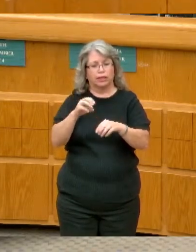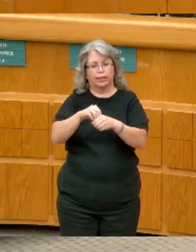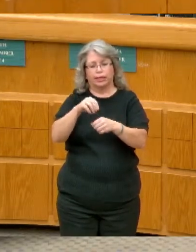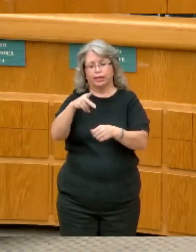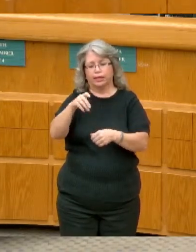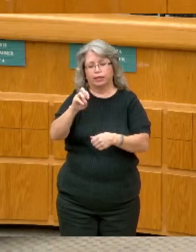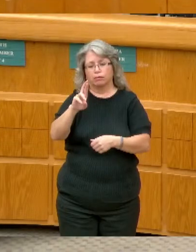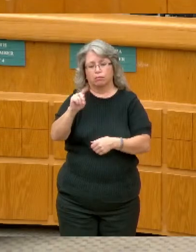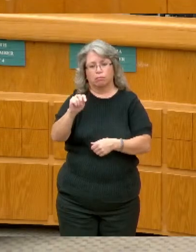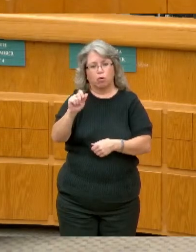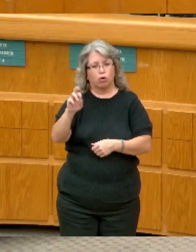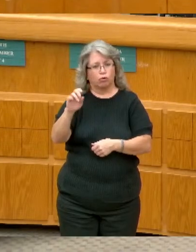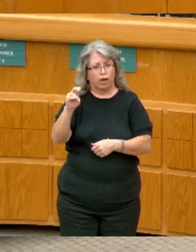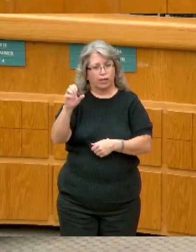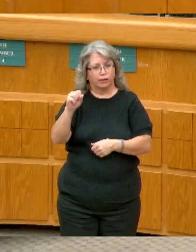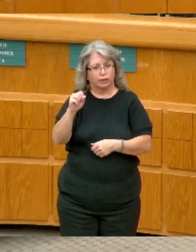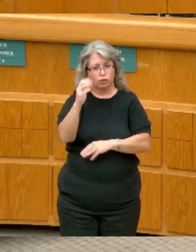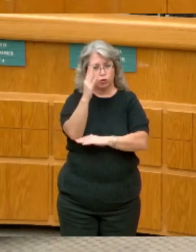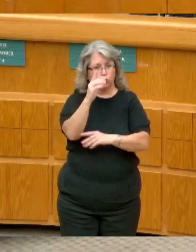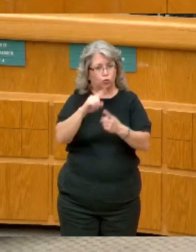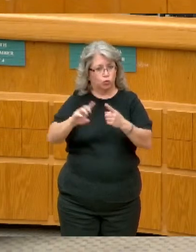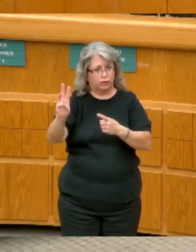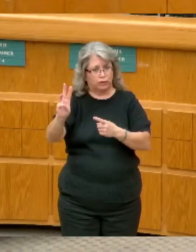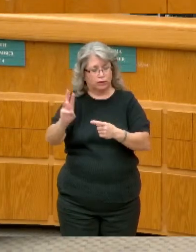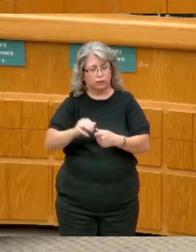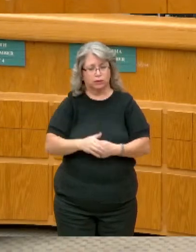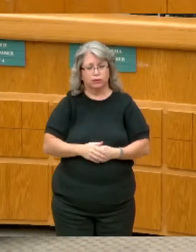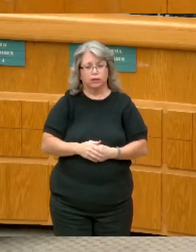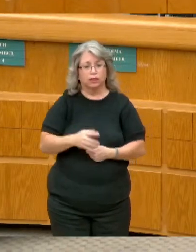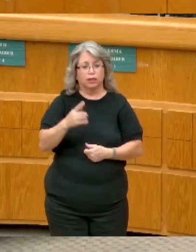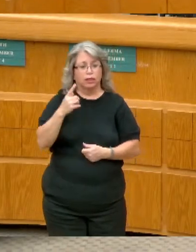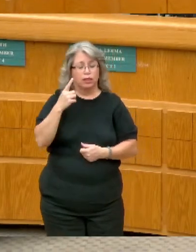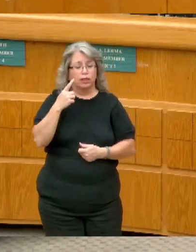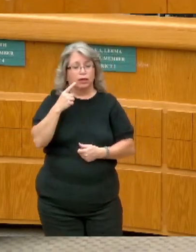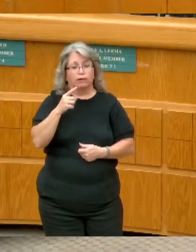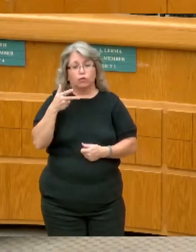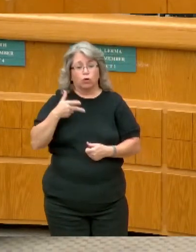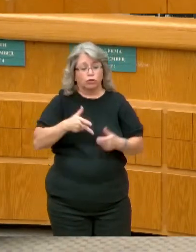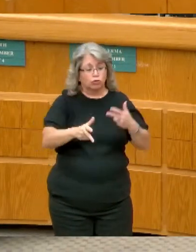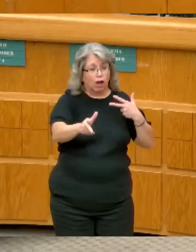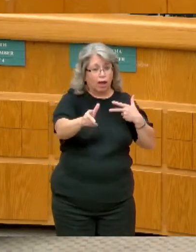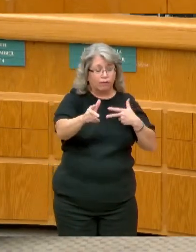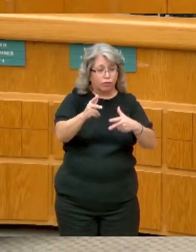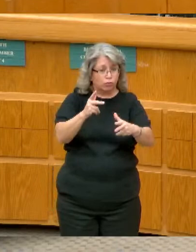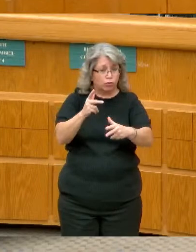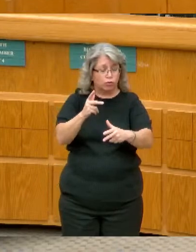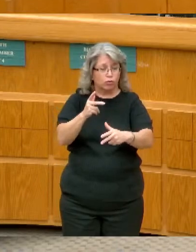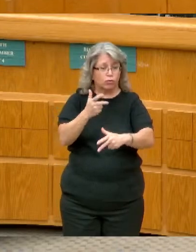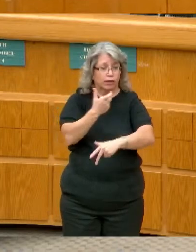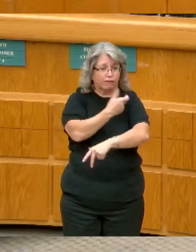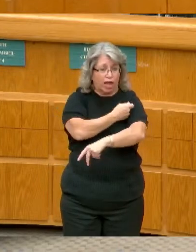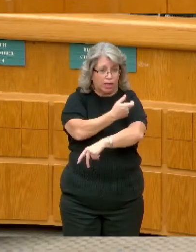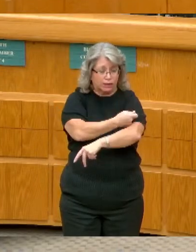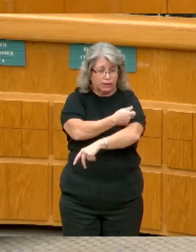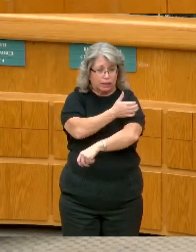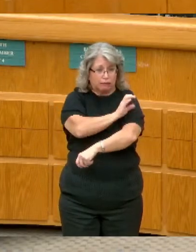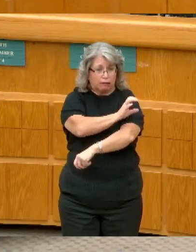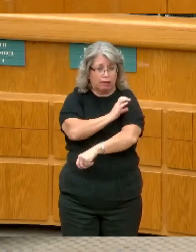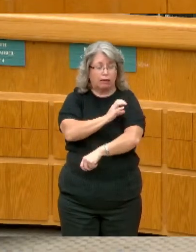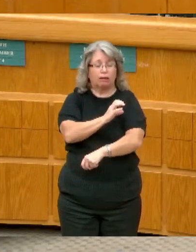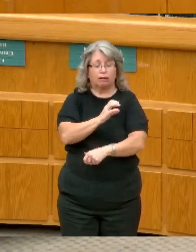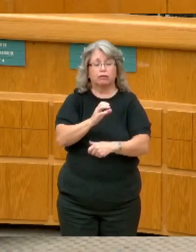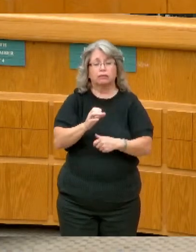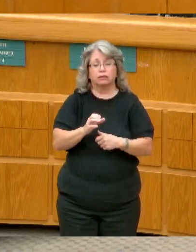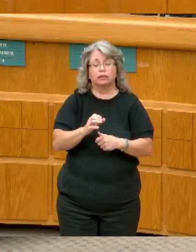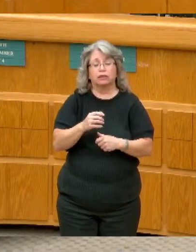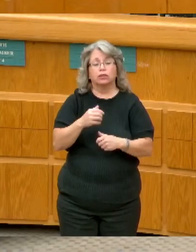For the drive-through COVID vaccine clinics, there's a lot of people that still don't want to get down and get vaccinated with congregate settings. You can